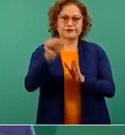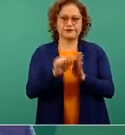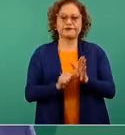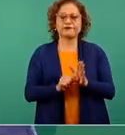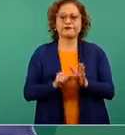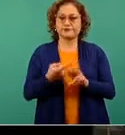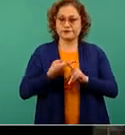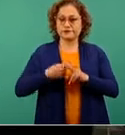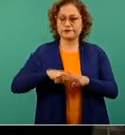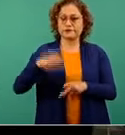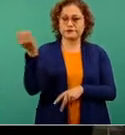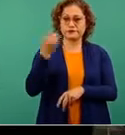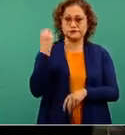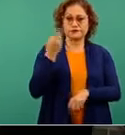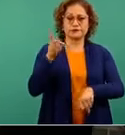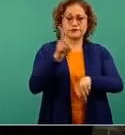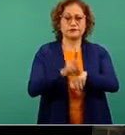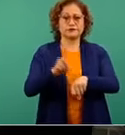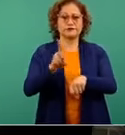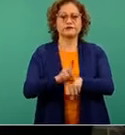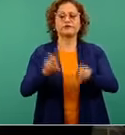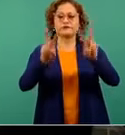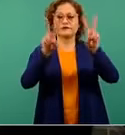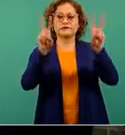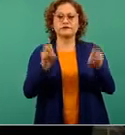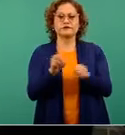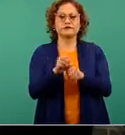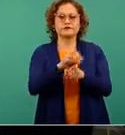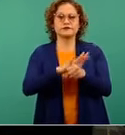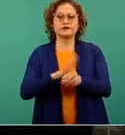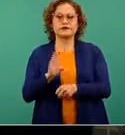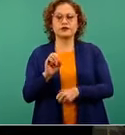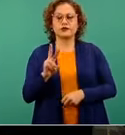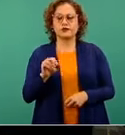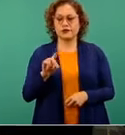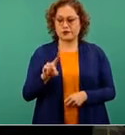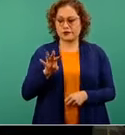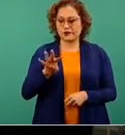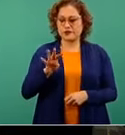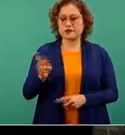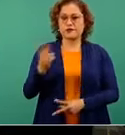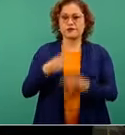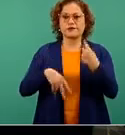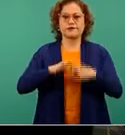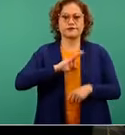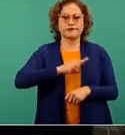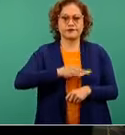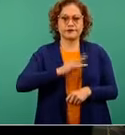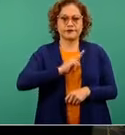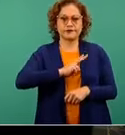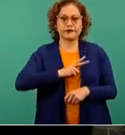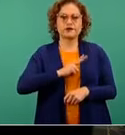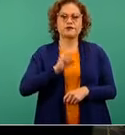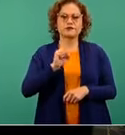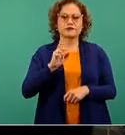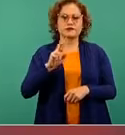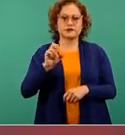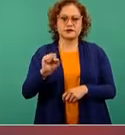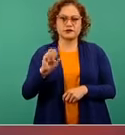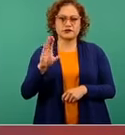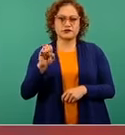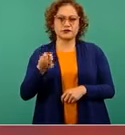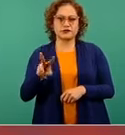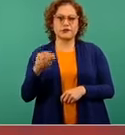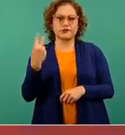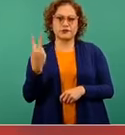daily on COVID-19, the pandemic caused by the virus SARS-CoV-2. We're going to present in